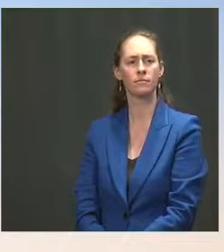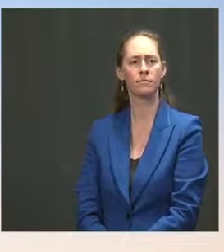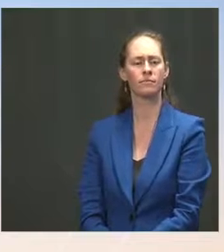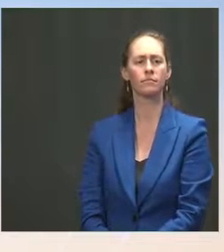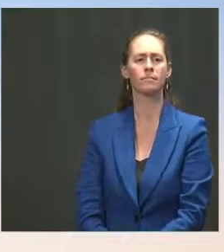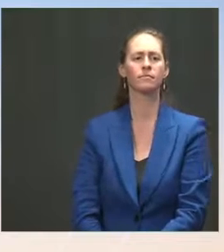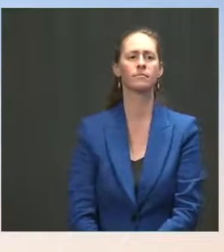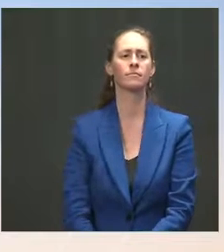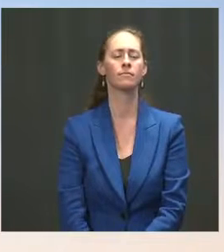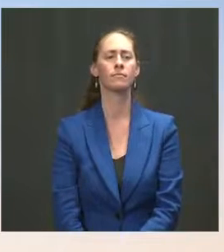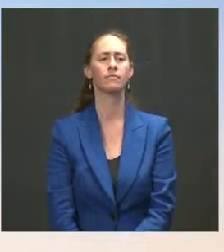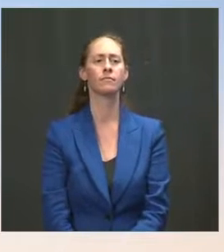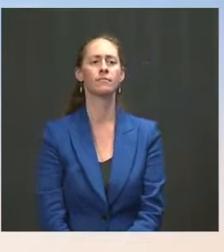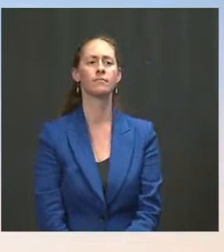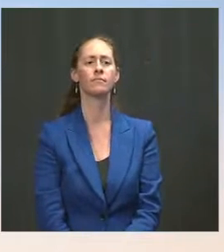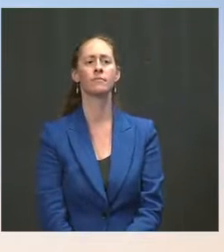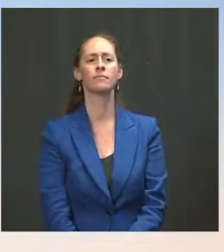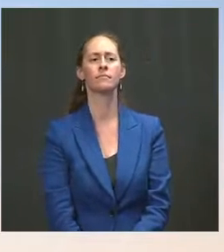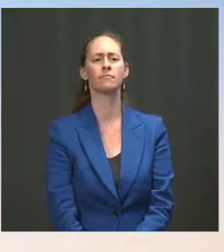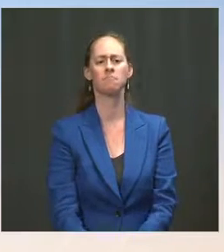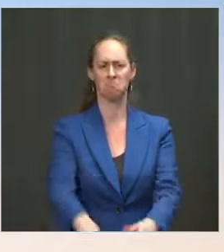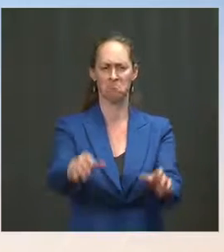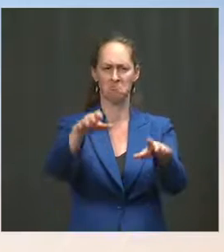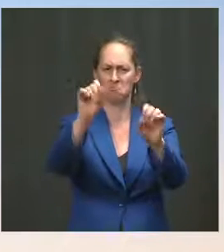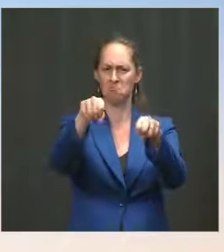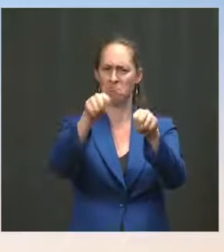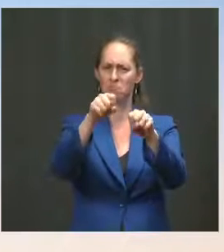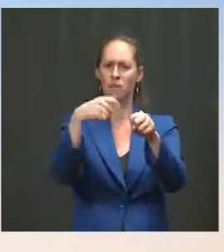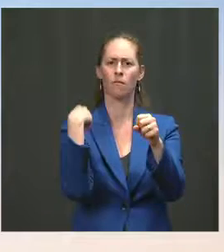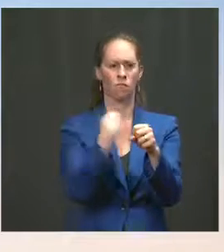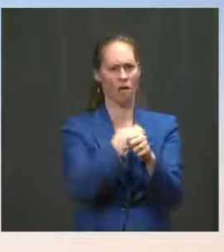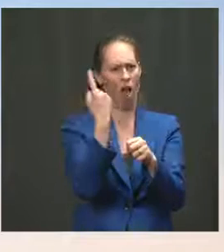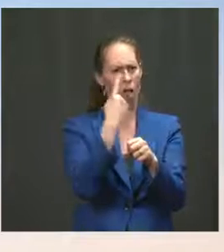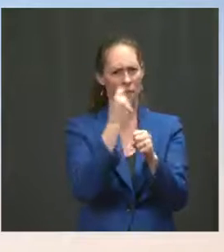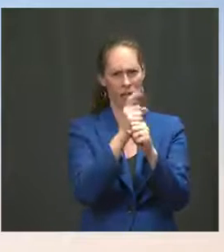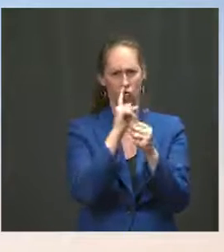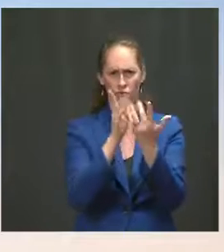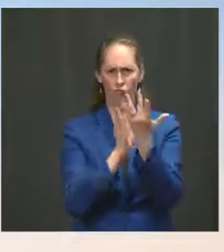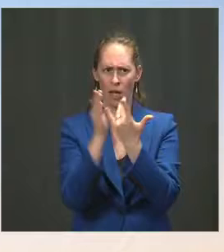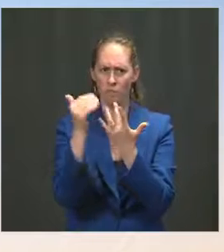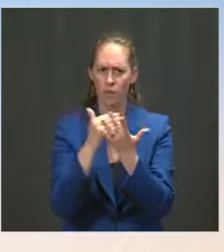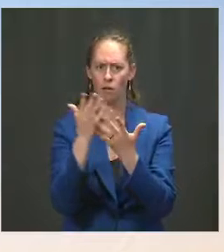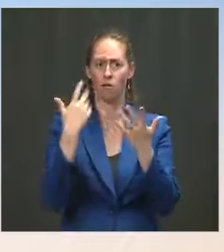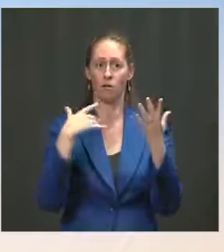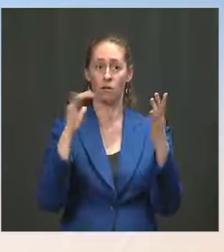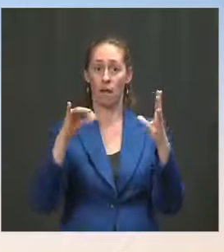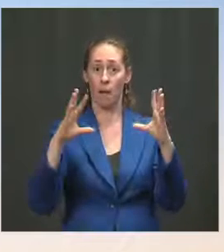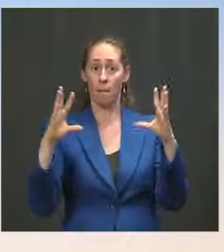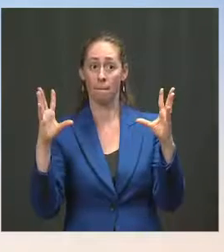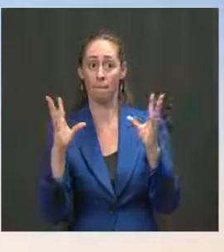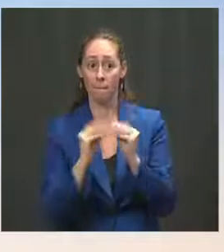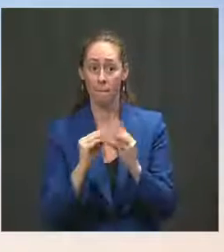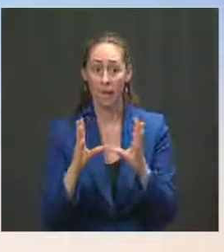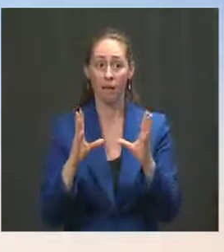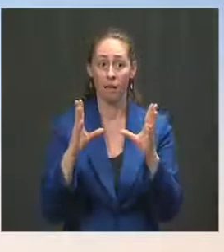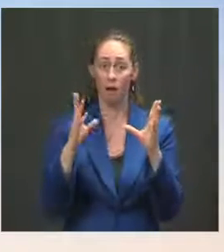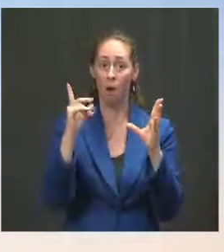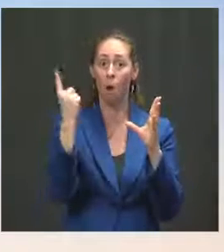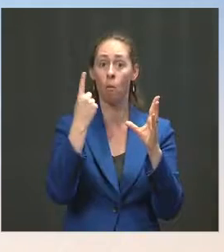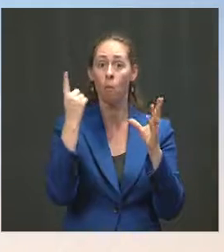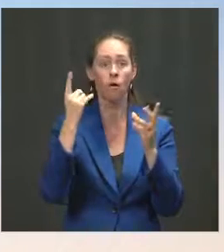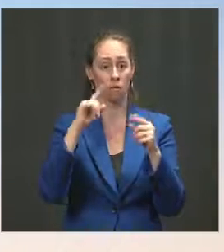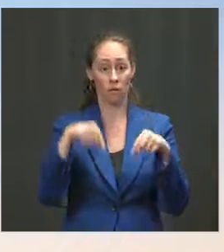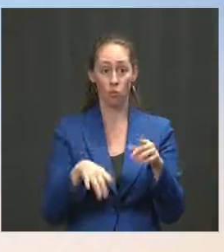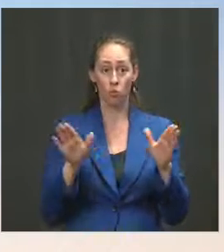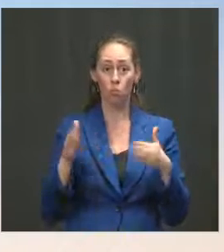wanted to make it as transparent as possible and make the entire meeting available to everyone who isn't just in this room. So we are actually not discriminating against